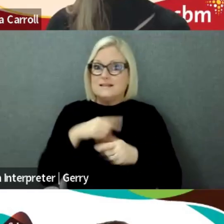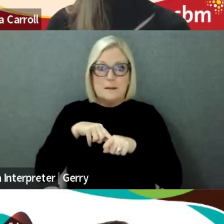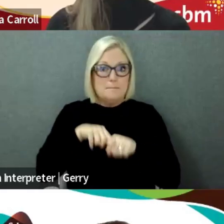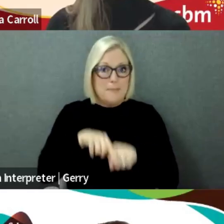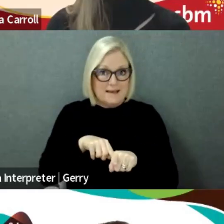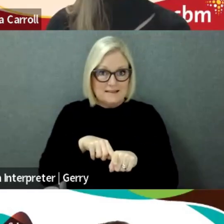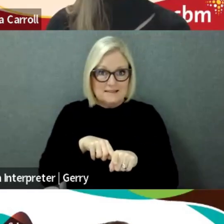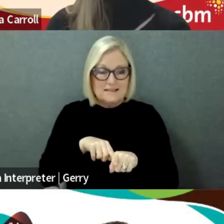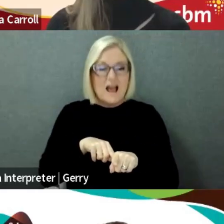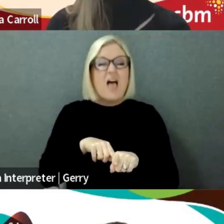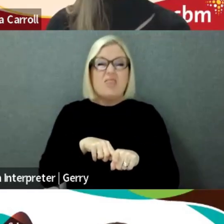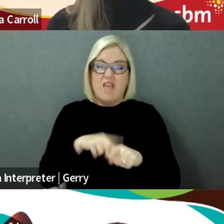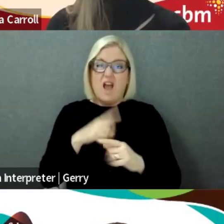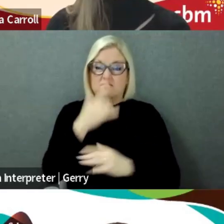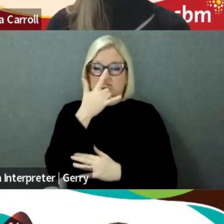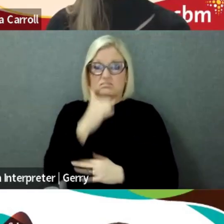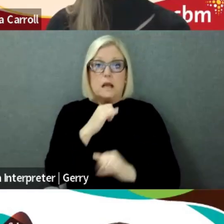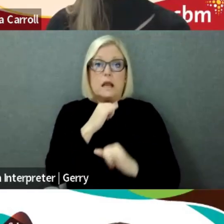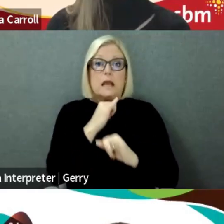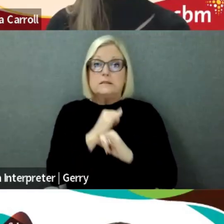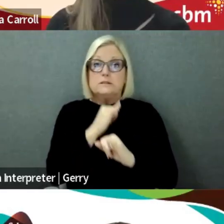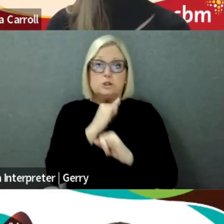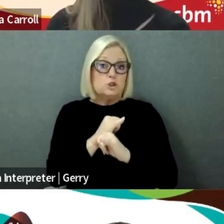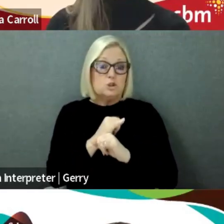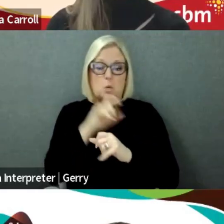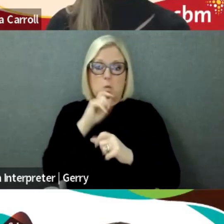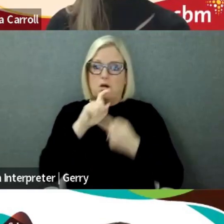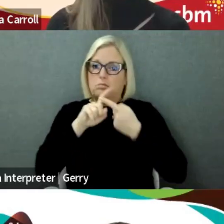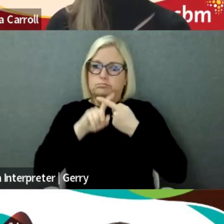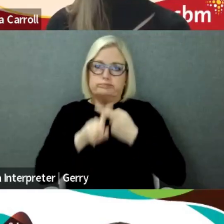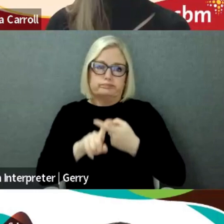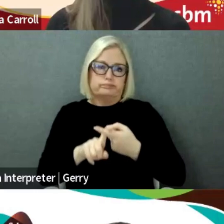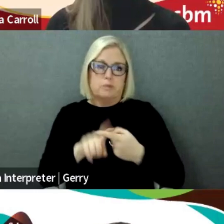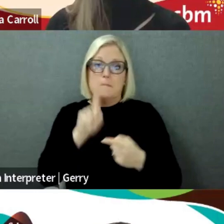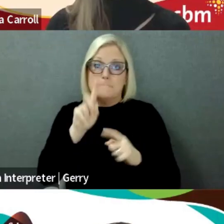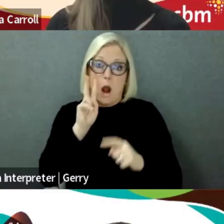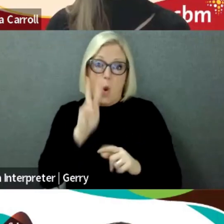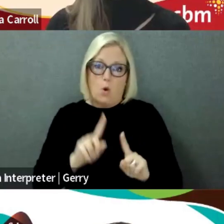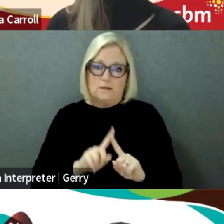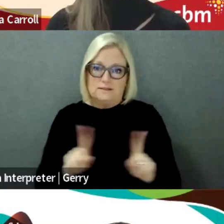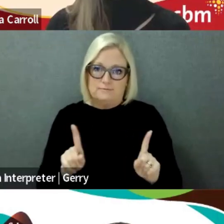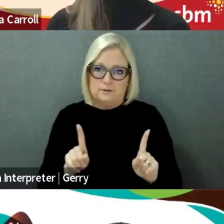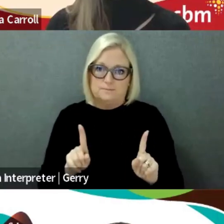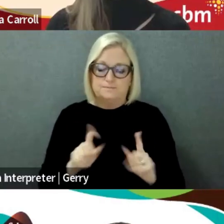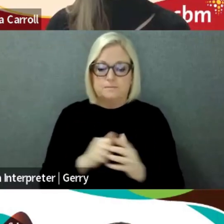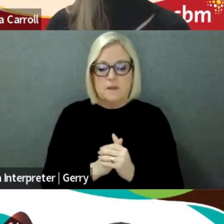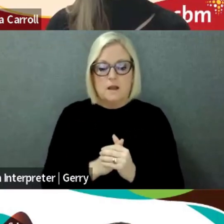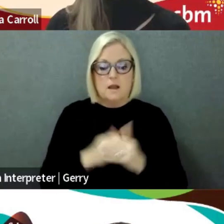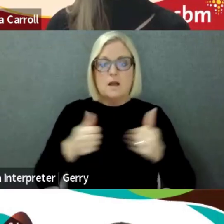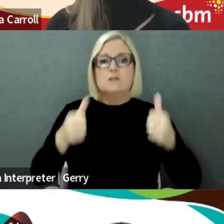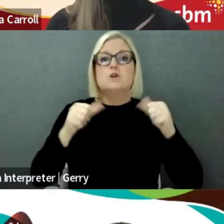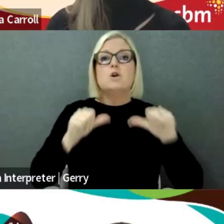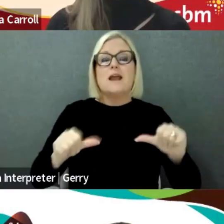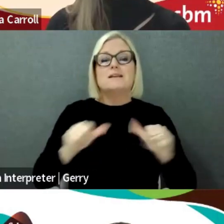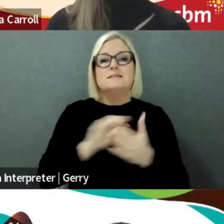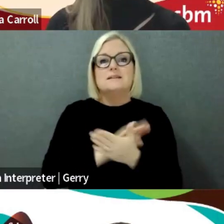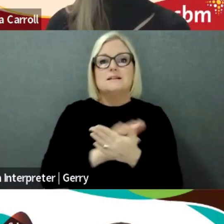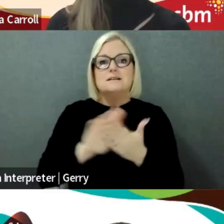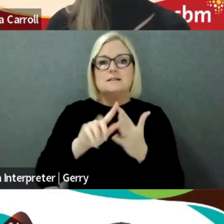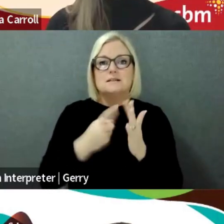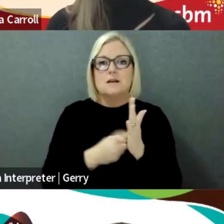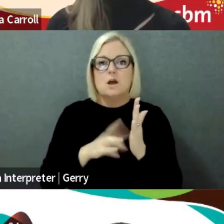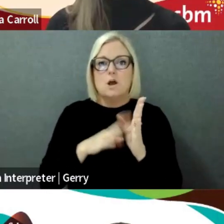new forms. So we'll next go to our speaker from TCI Global, Pranami, representing